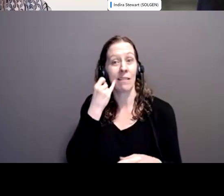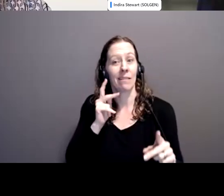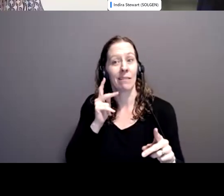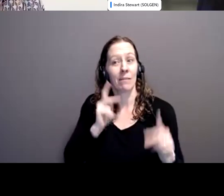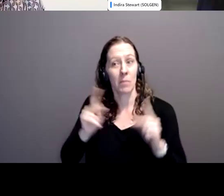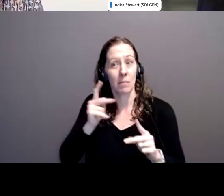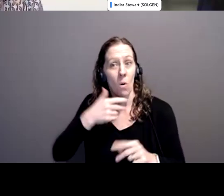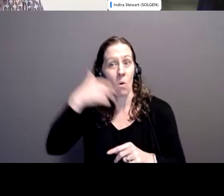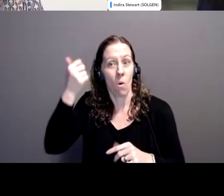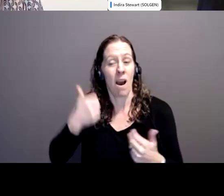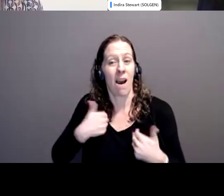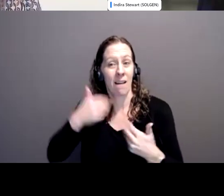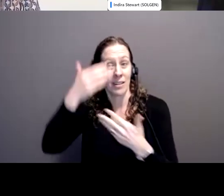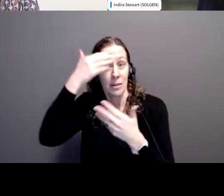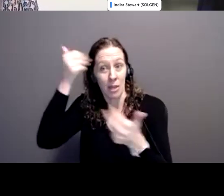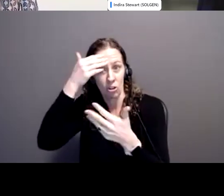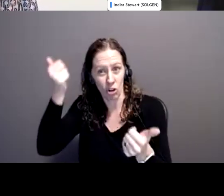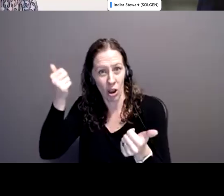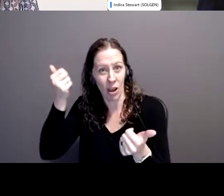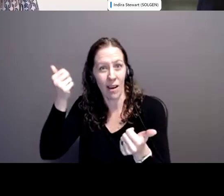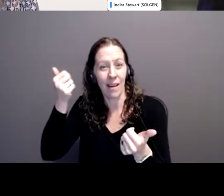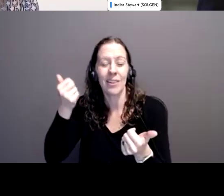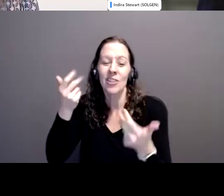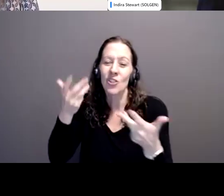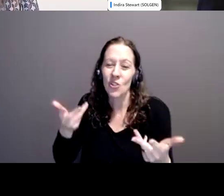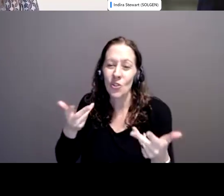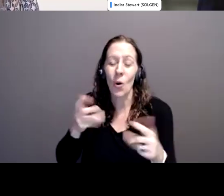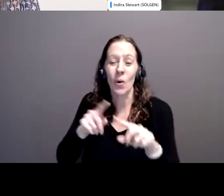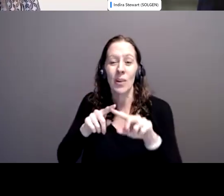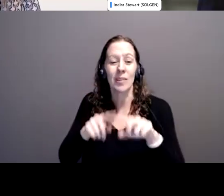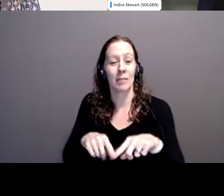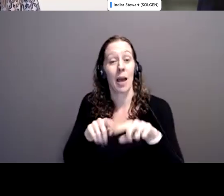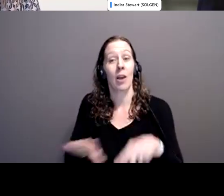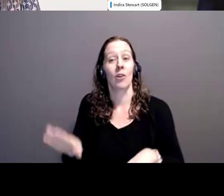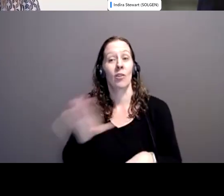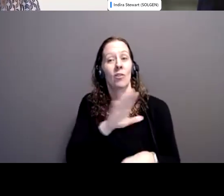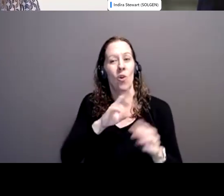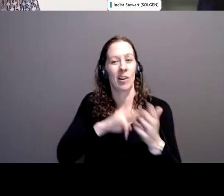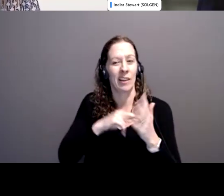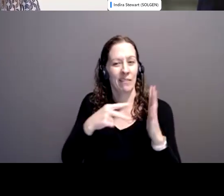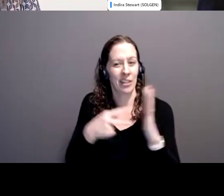So it's depending on what you're referring to as homicide.